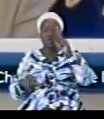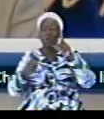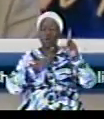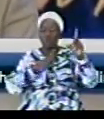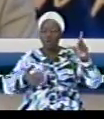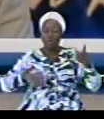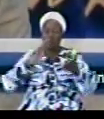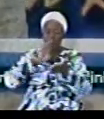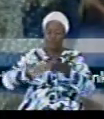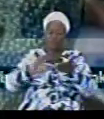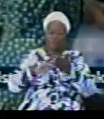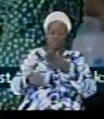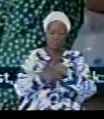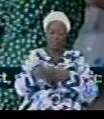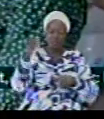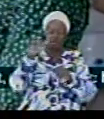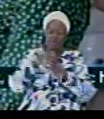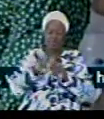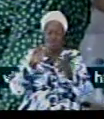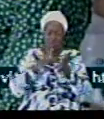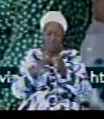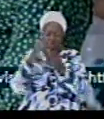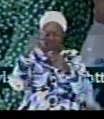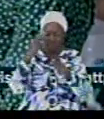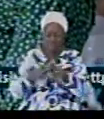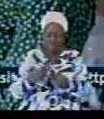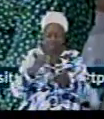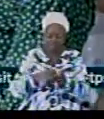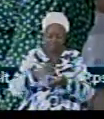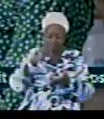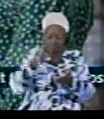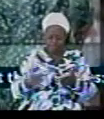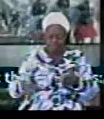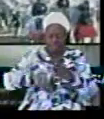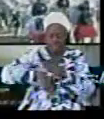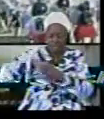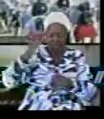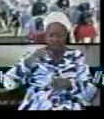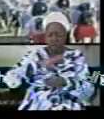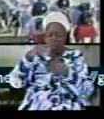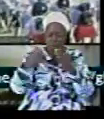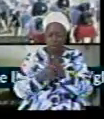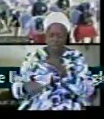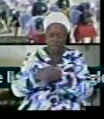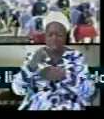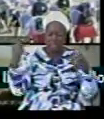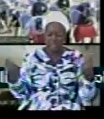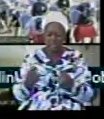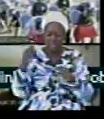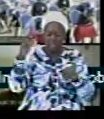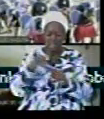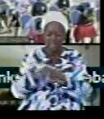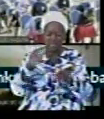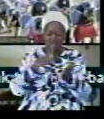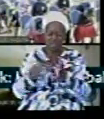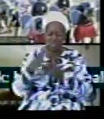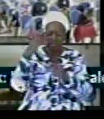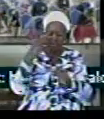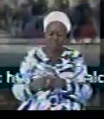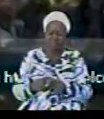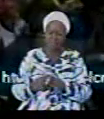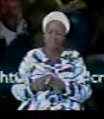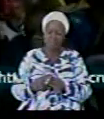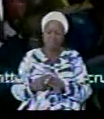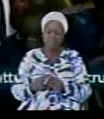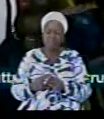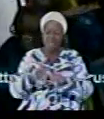in Jesus' name. Blot out all their transgressions in Jesus' name.